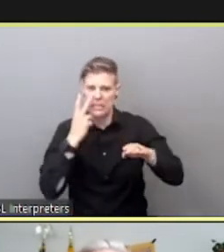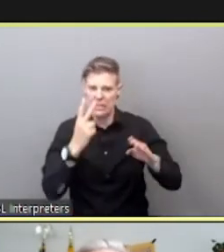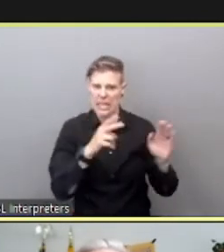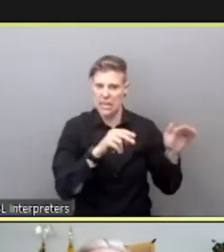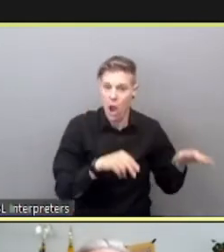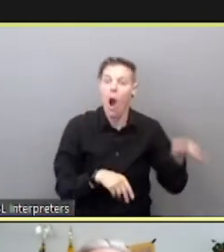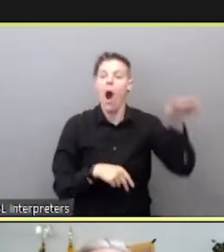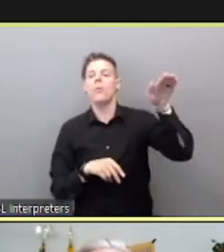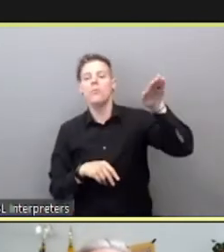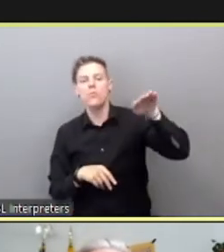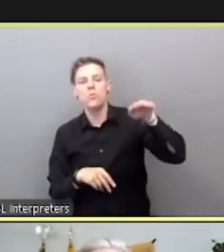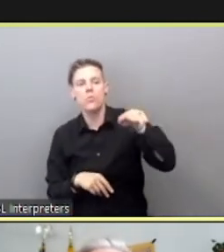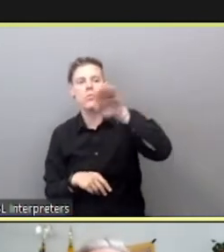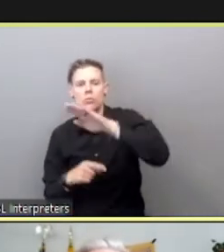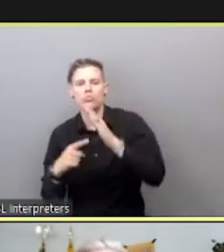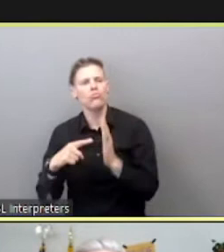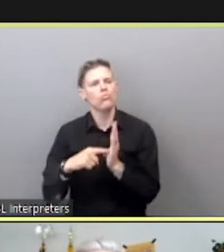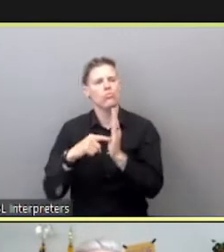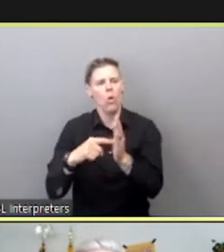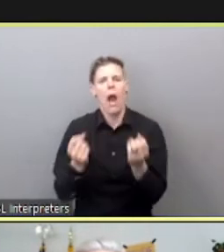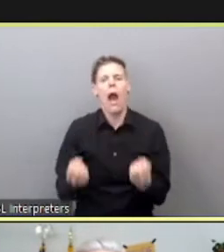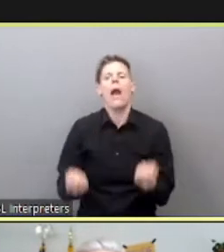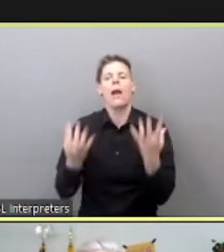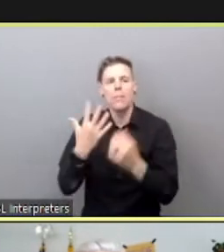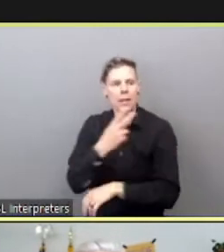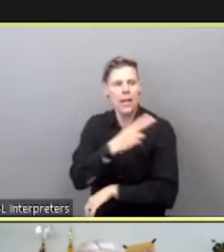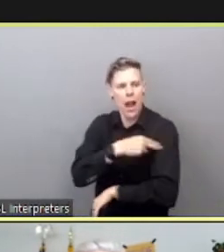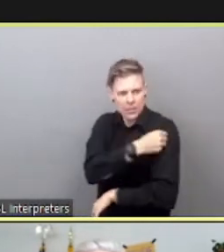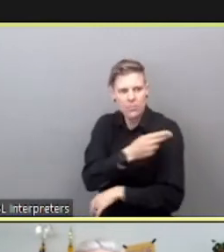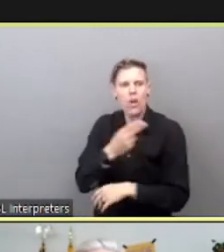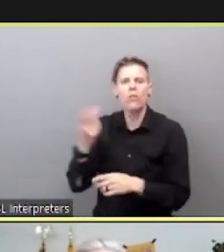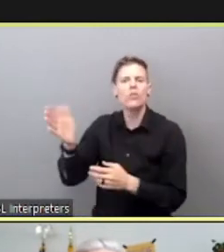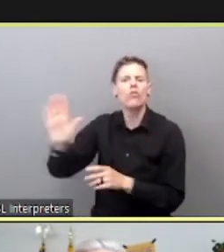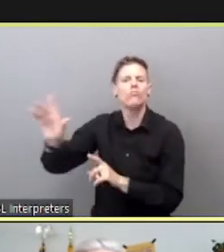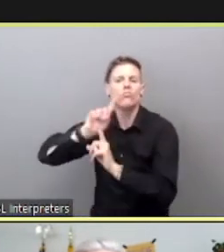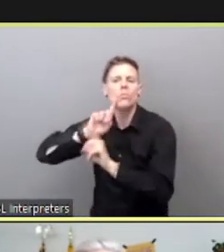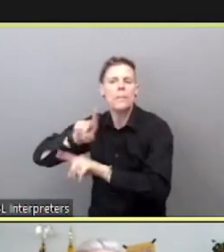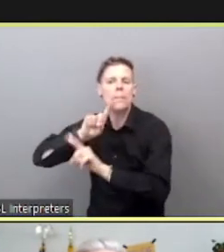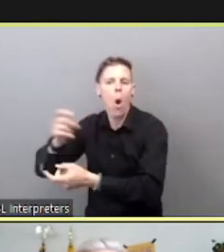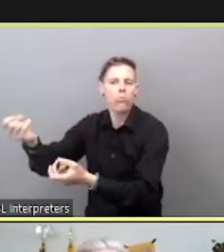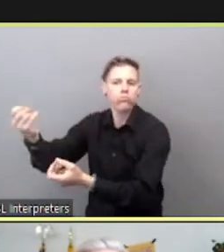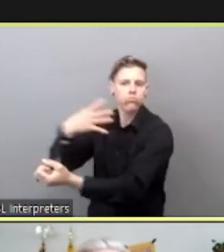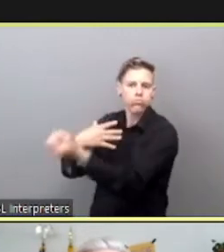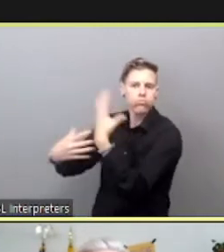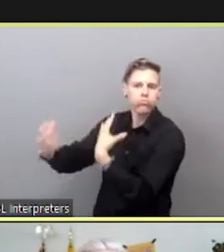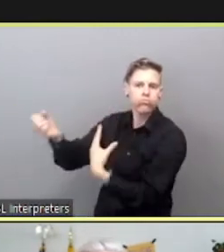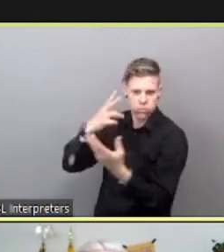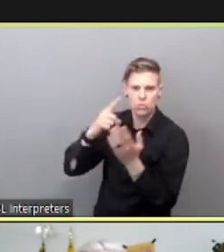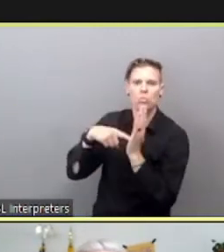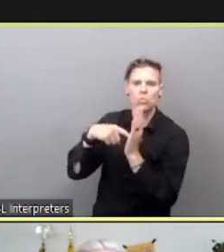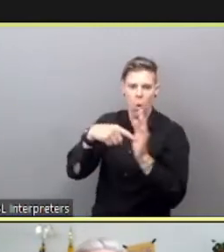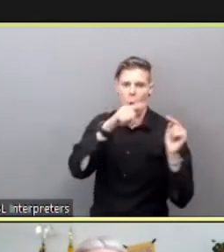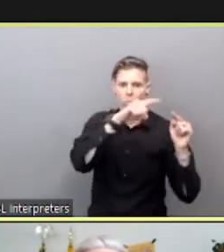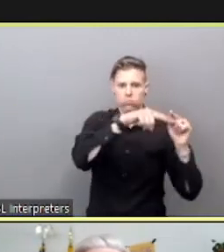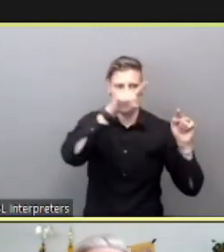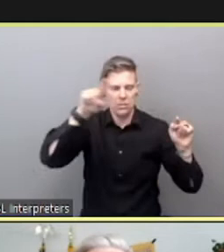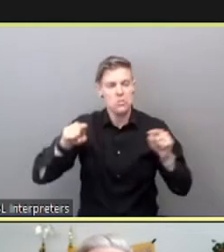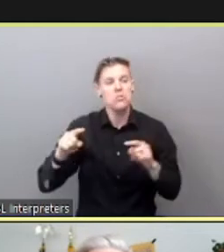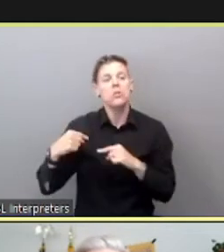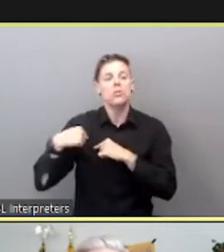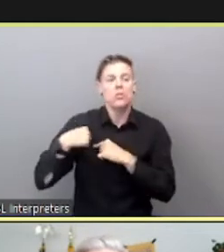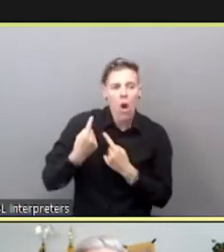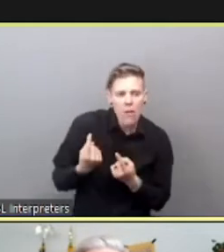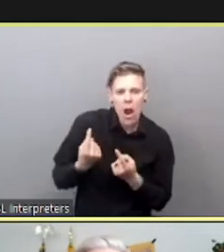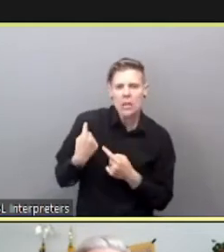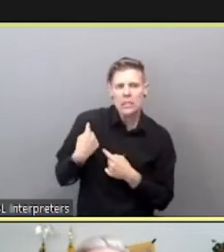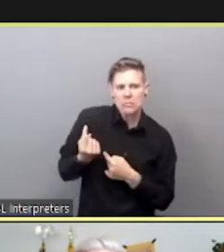the percent of hospitals reporting. And through earlier this week, we dipped a little bit below.